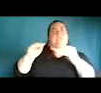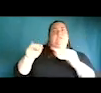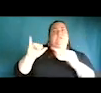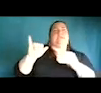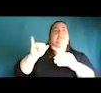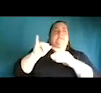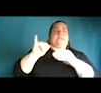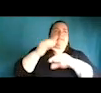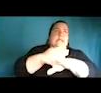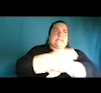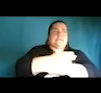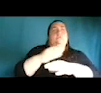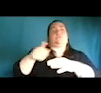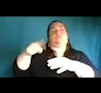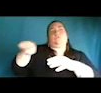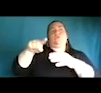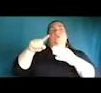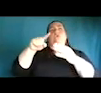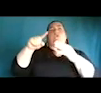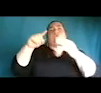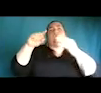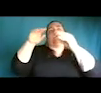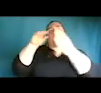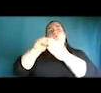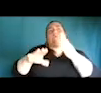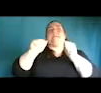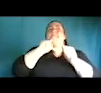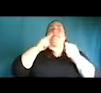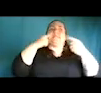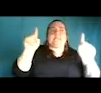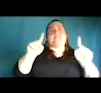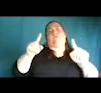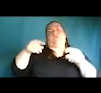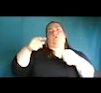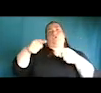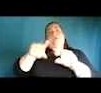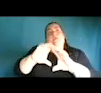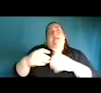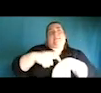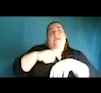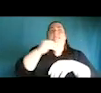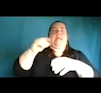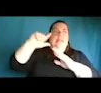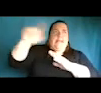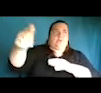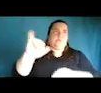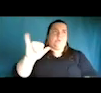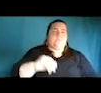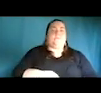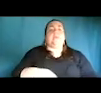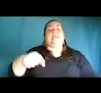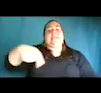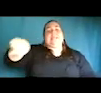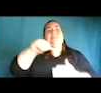can be successful in their class and beyond. These students' newfound disciplinary knowledge and critical